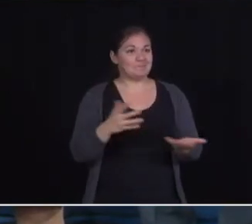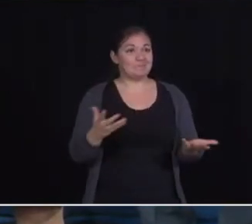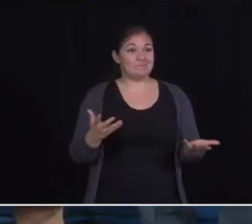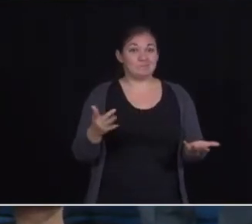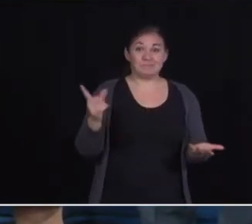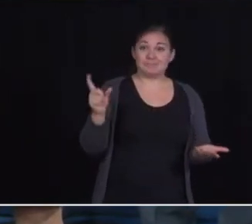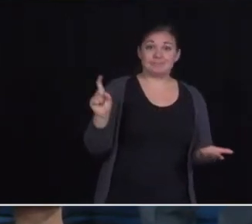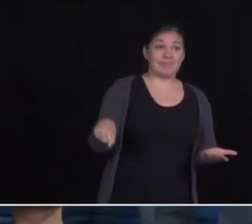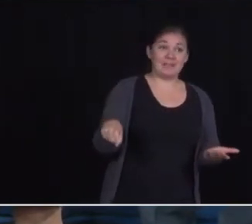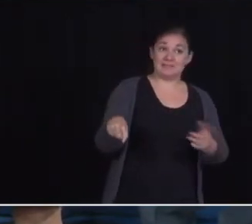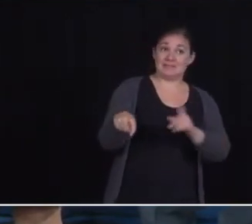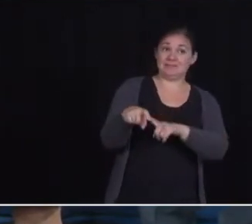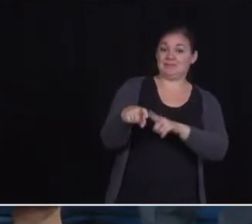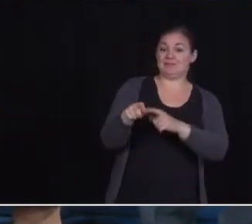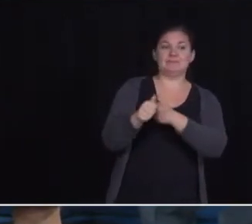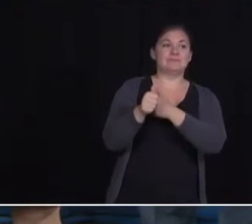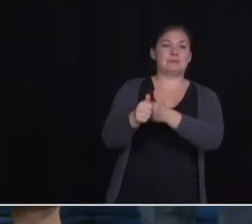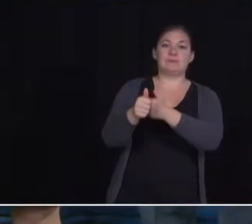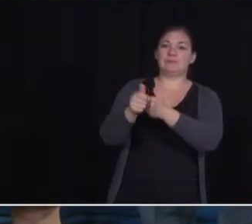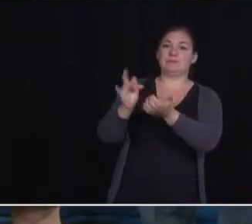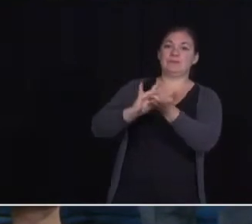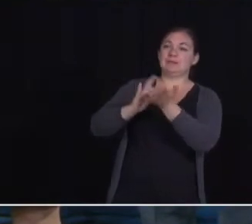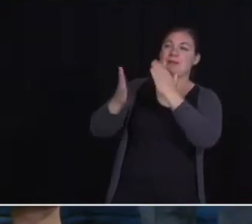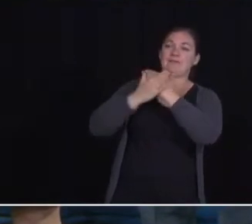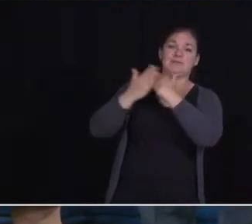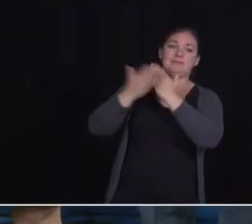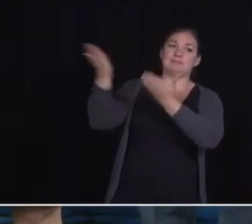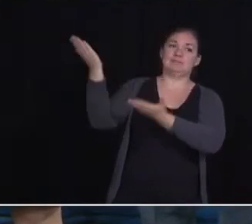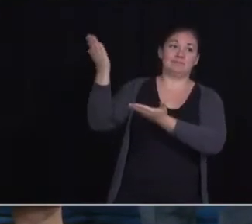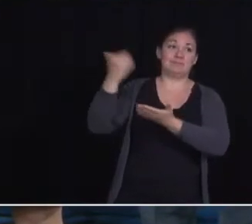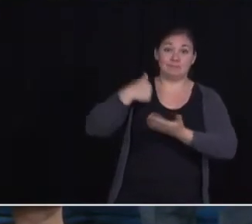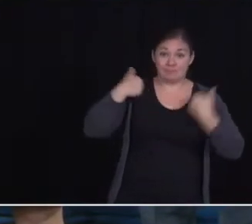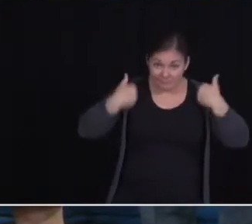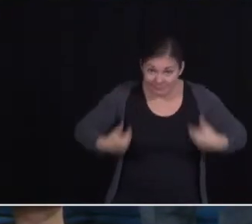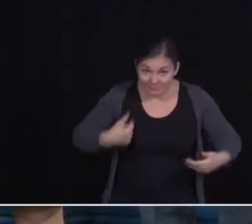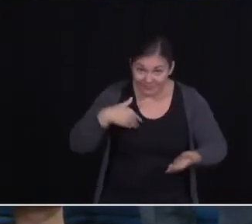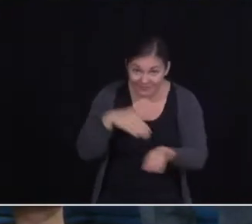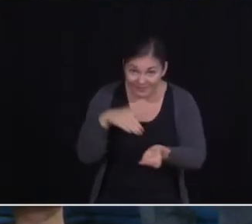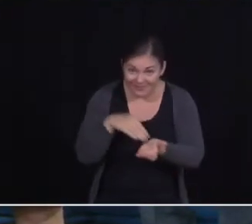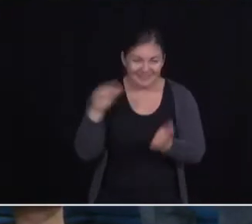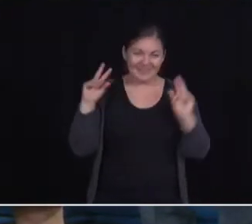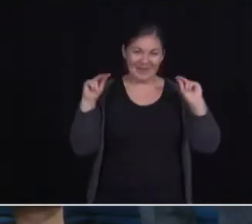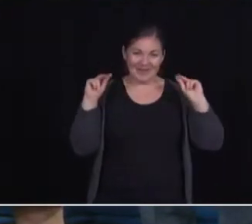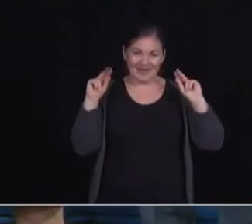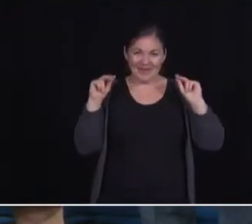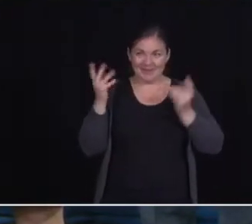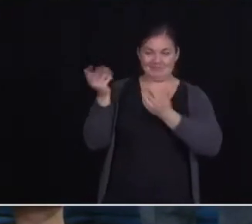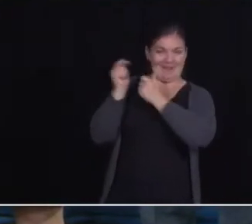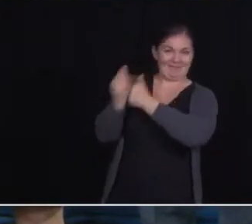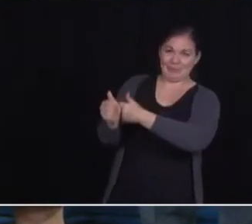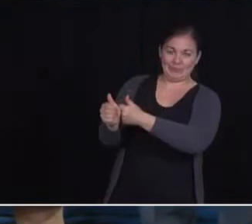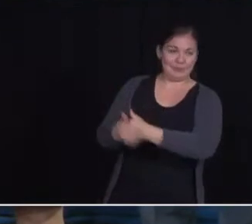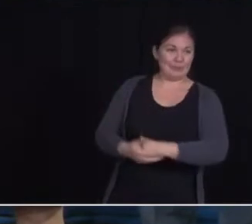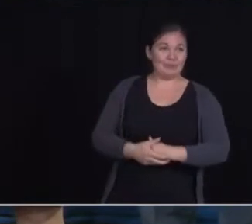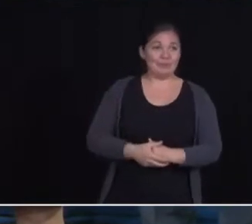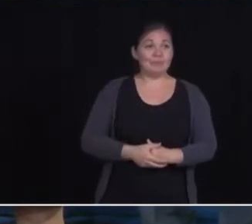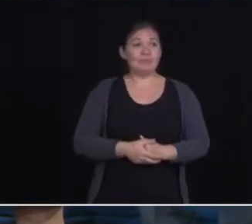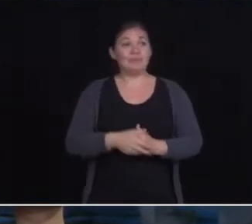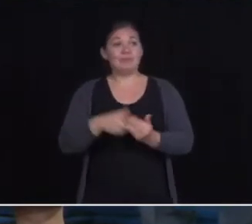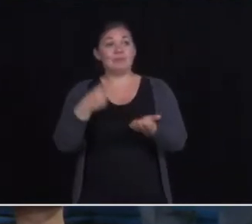to the medical advice. I'm not a doctor. You know, if you want to talk to the economy and numbers, the guy behind me,